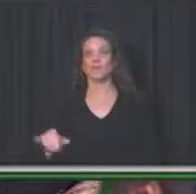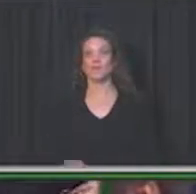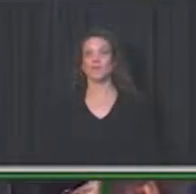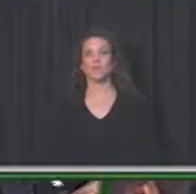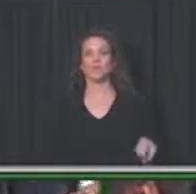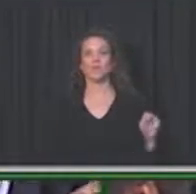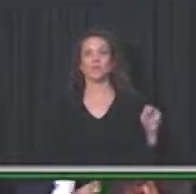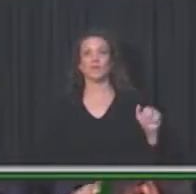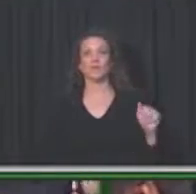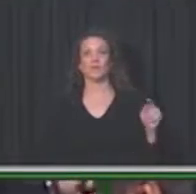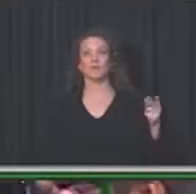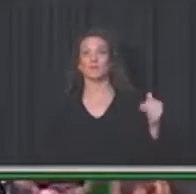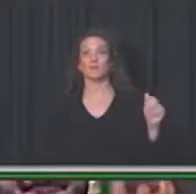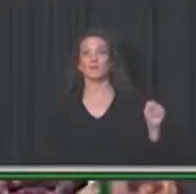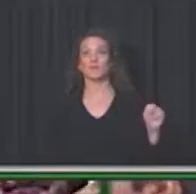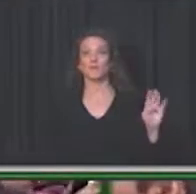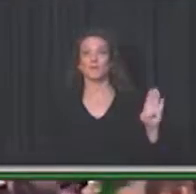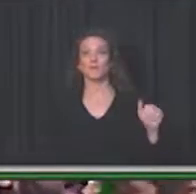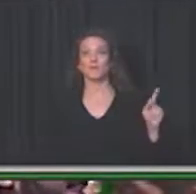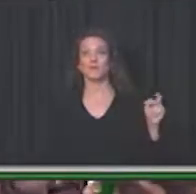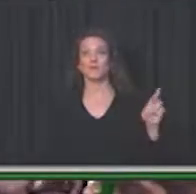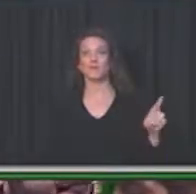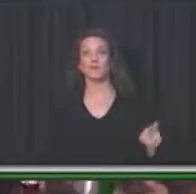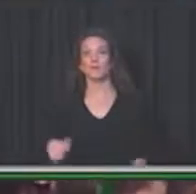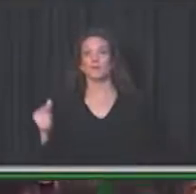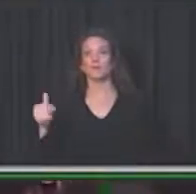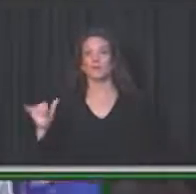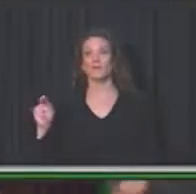Nathan Baker. Gina Todd.